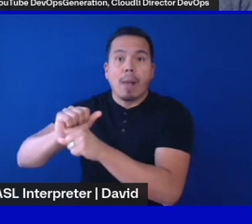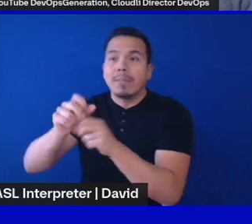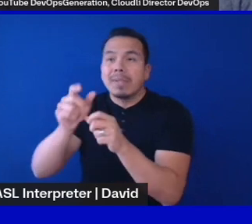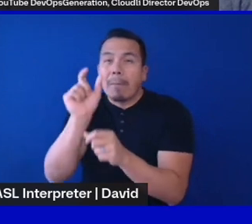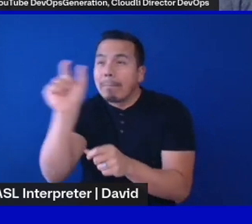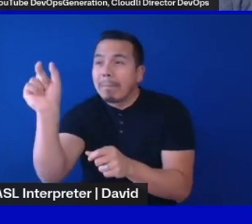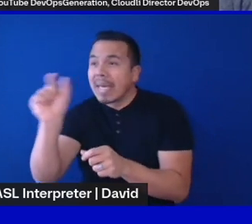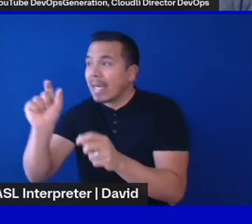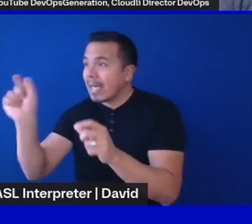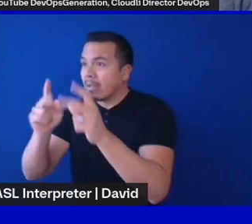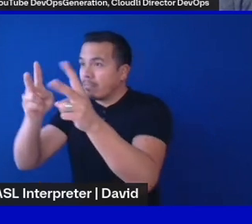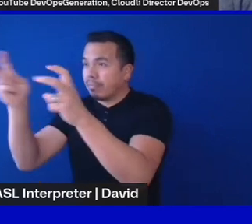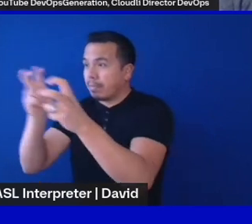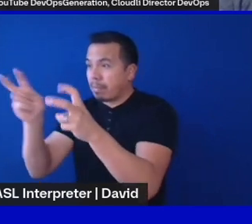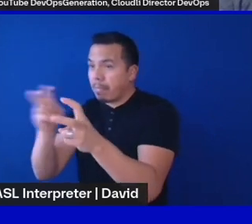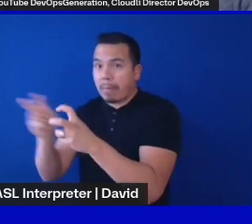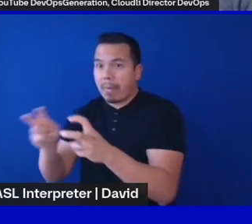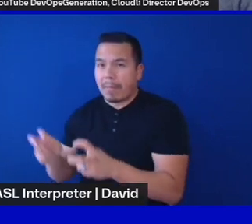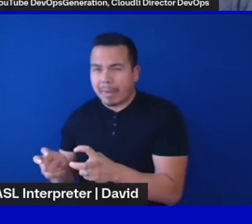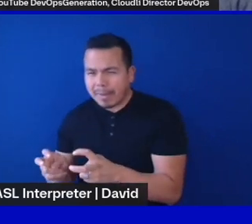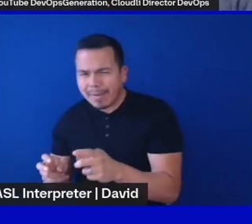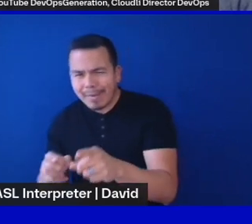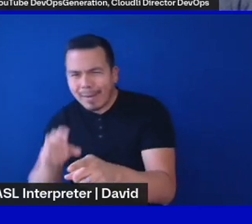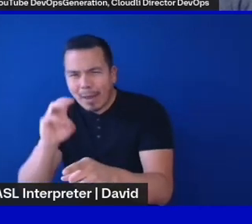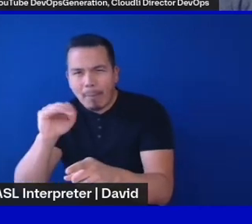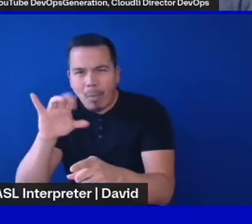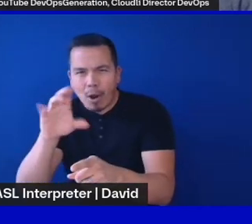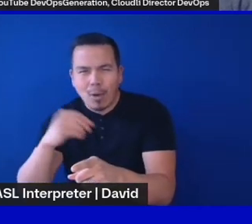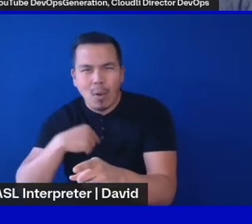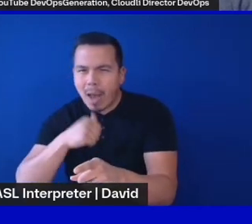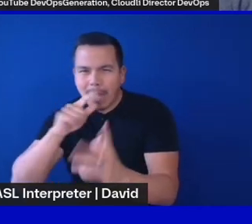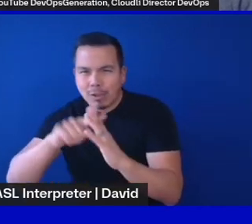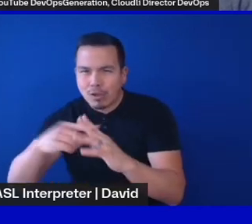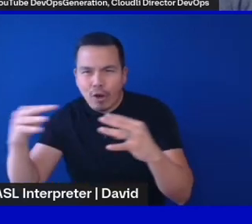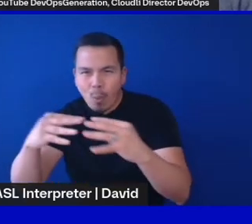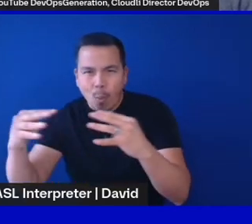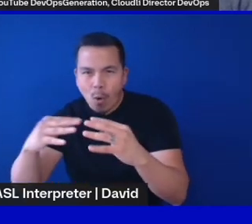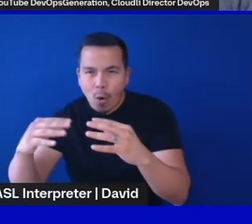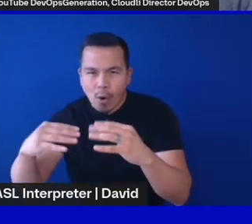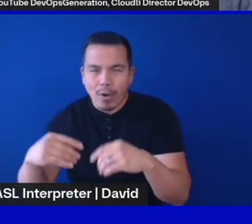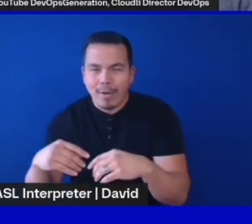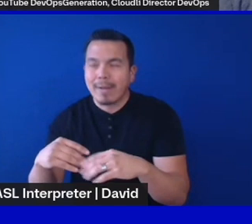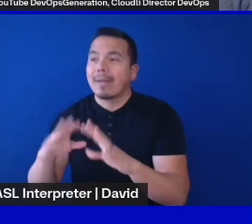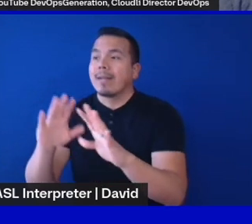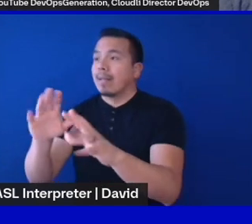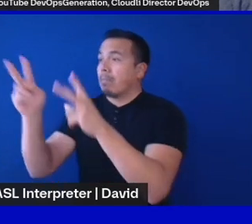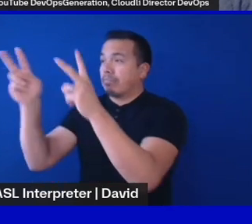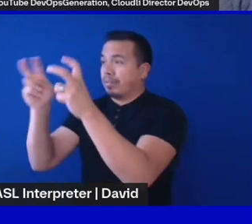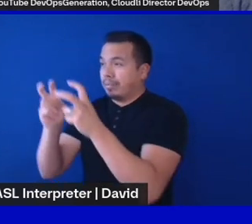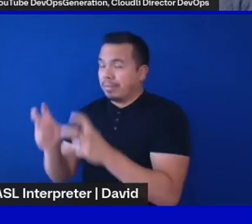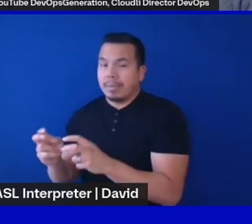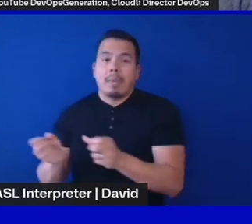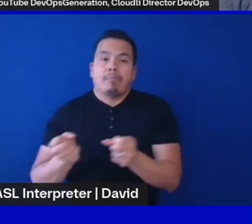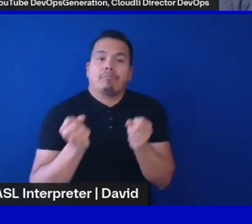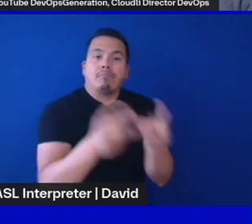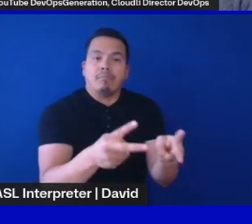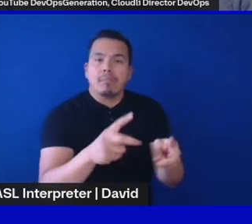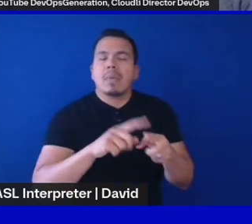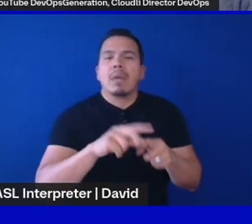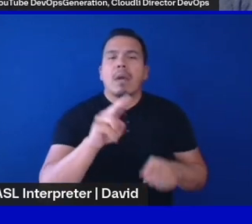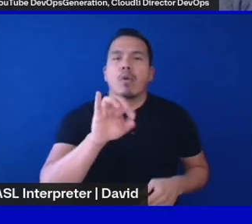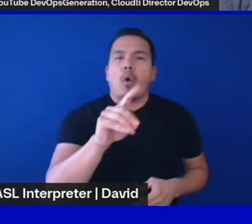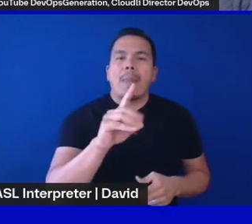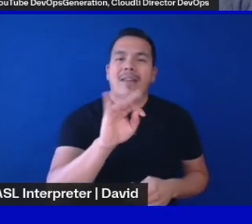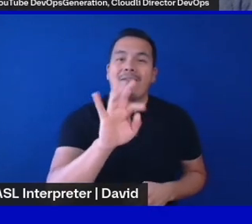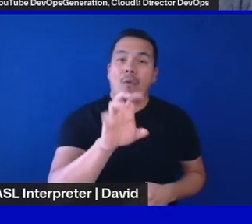holy war there, Marco. I can cut and paste bits and pieces of Nomad job fast, and at the end, just run Nomad format, and the